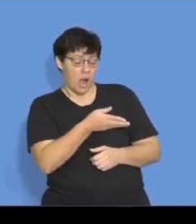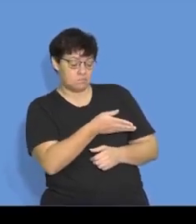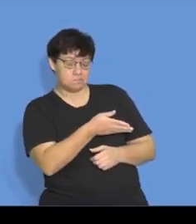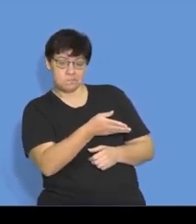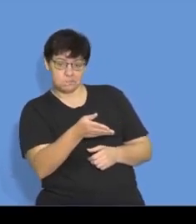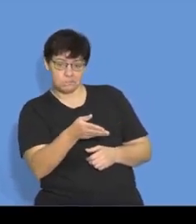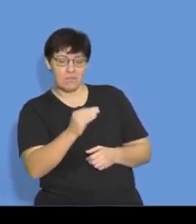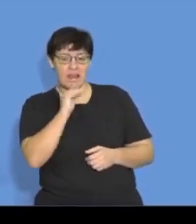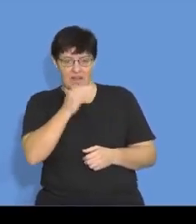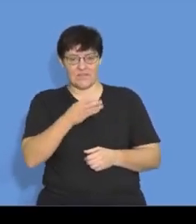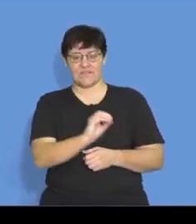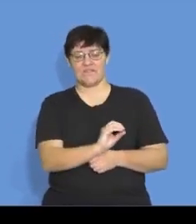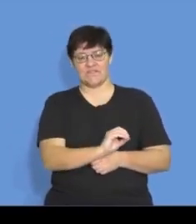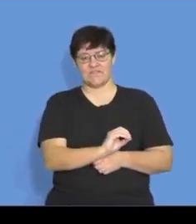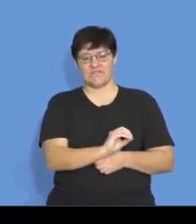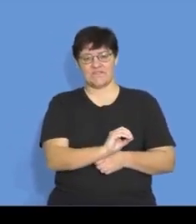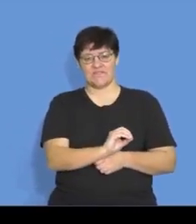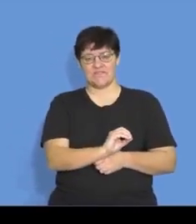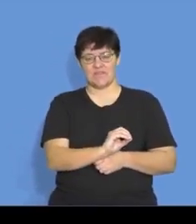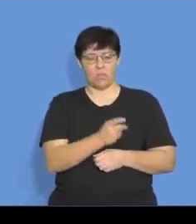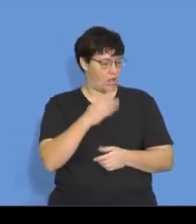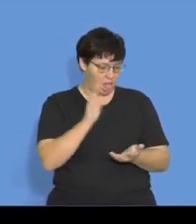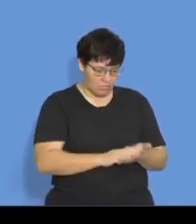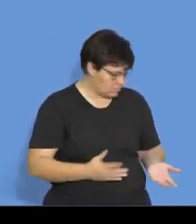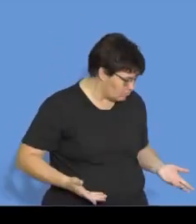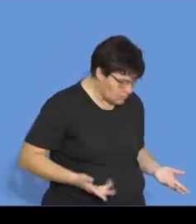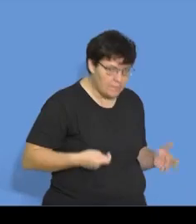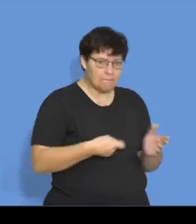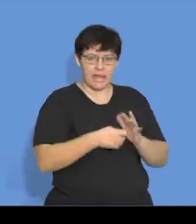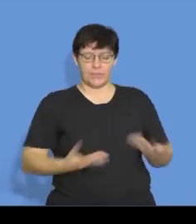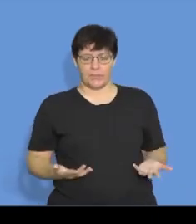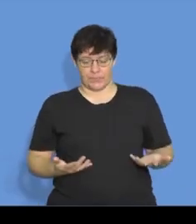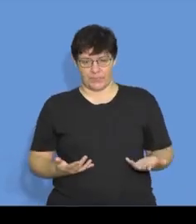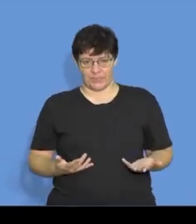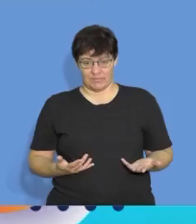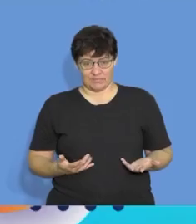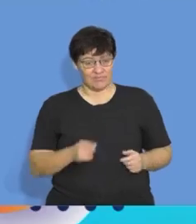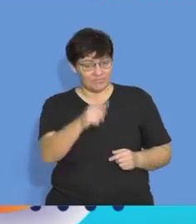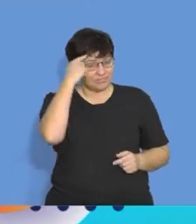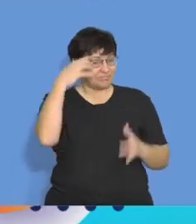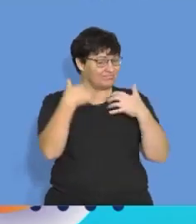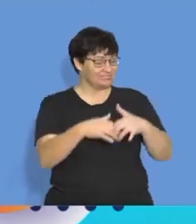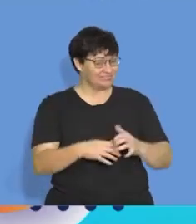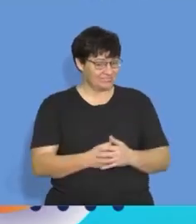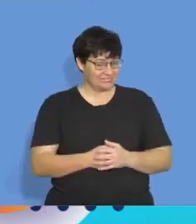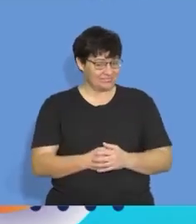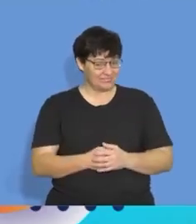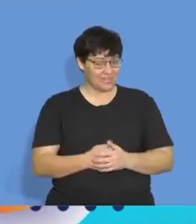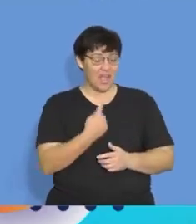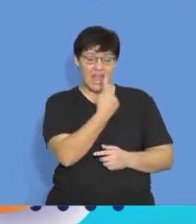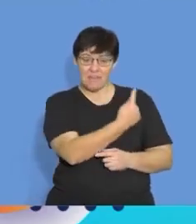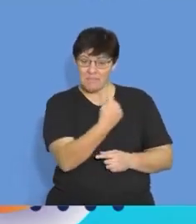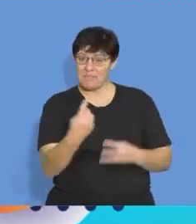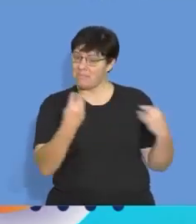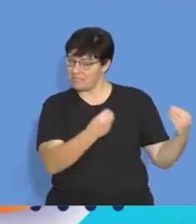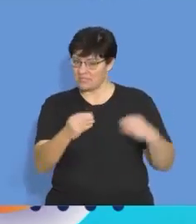enough goods on the shelves. Just a question to whet your appetite. It is something that every